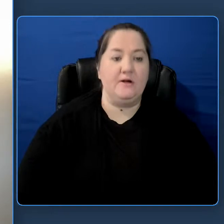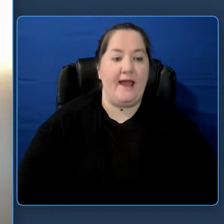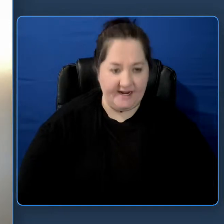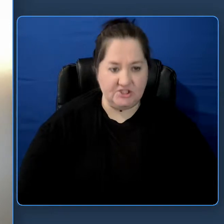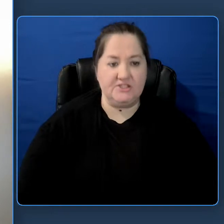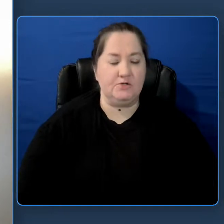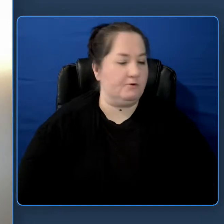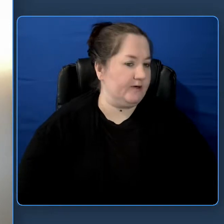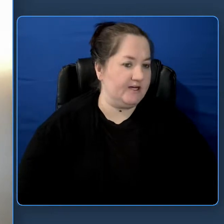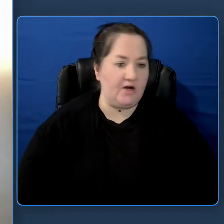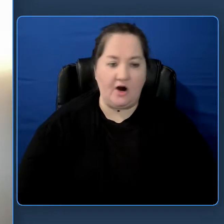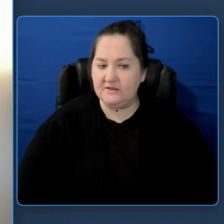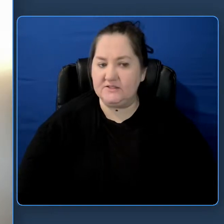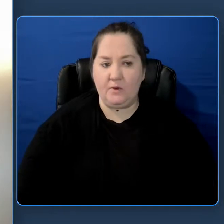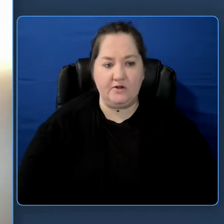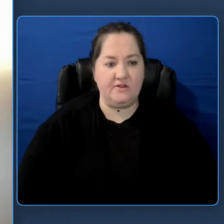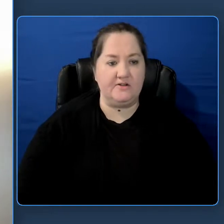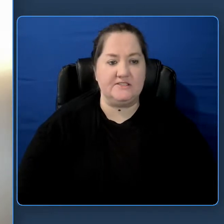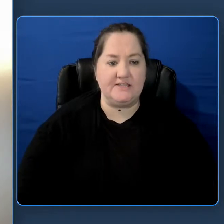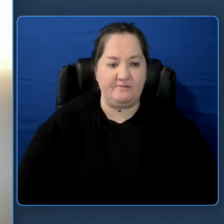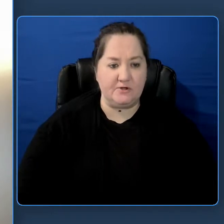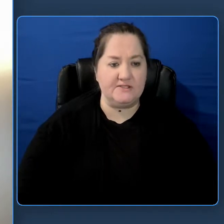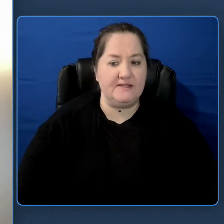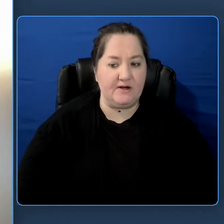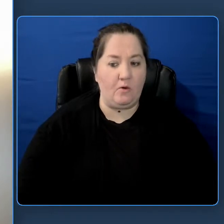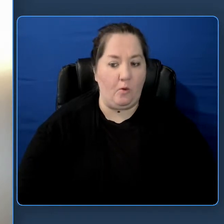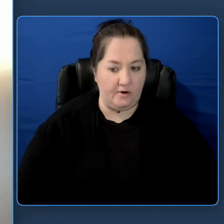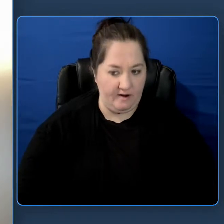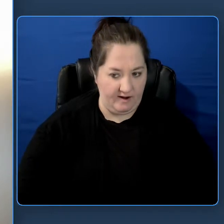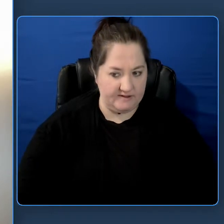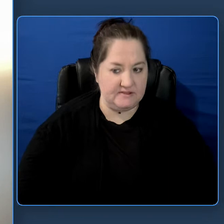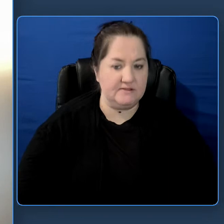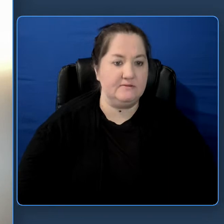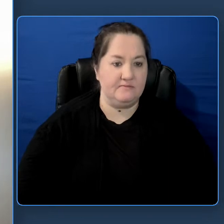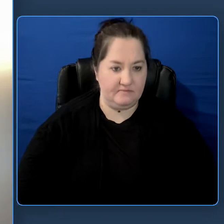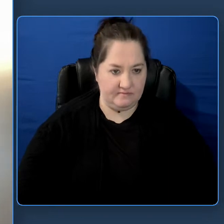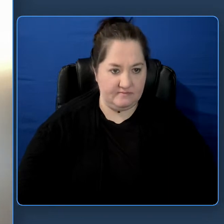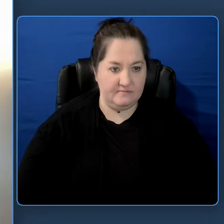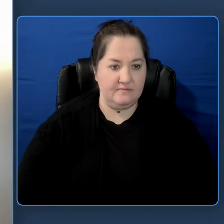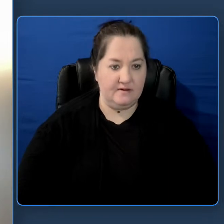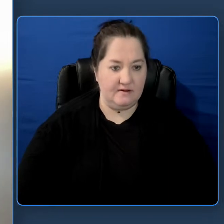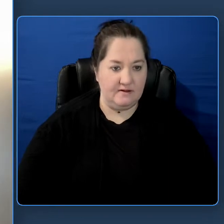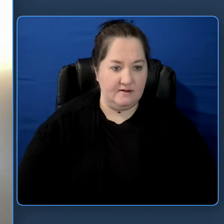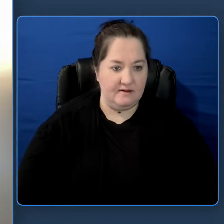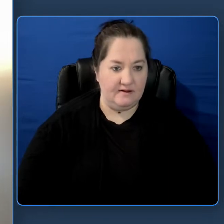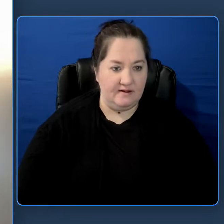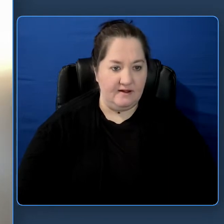to actually interpret, regardless whether there's a deaf person there or not.